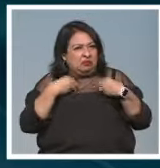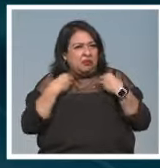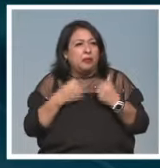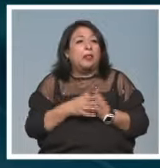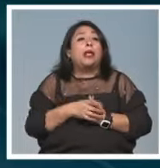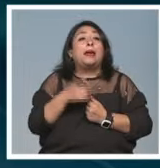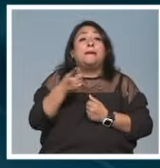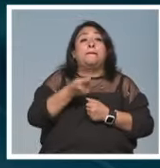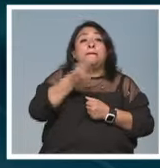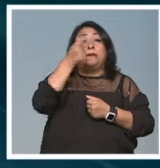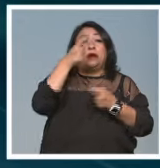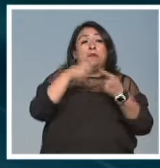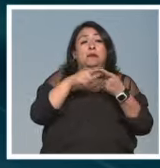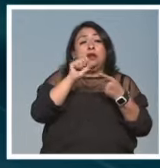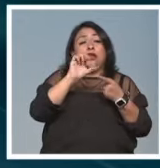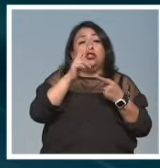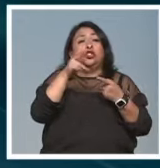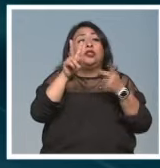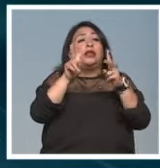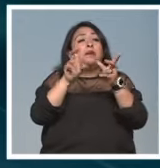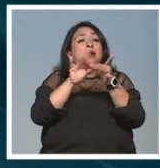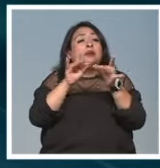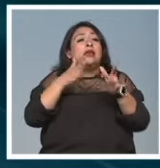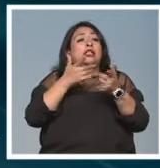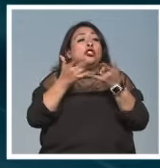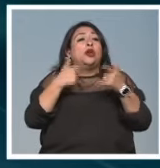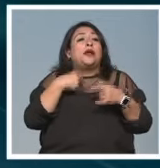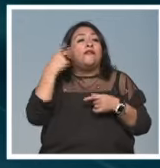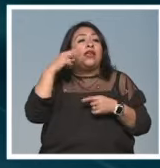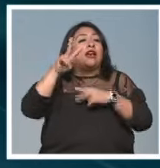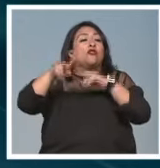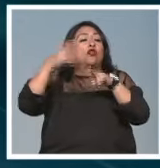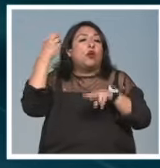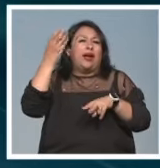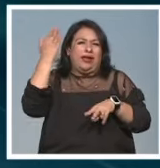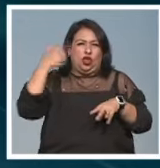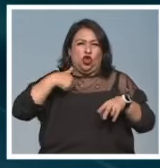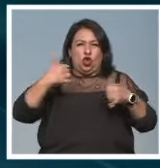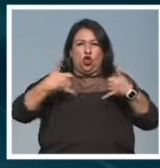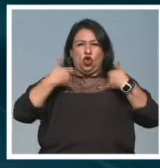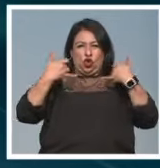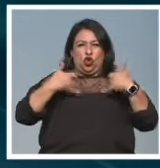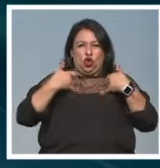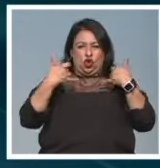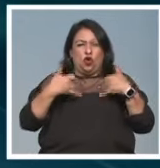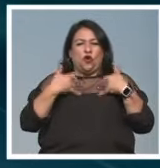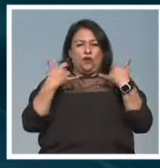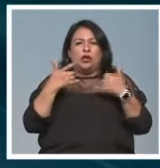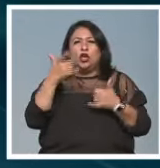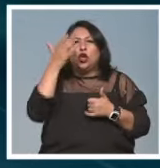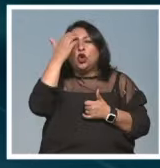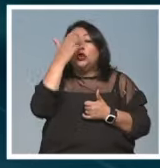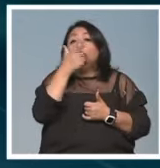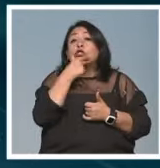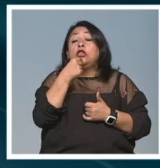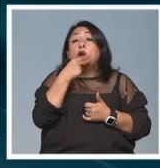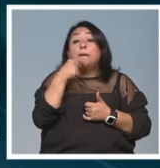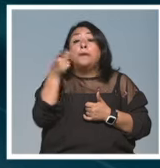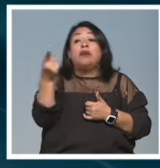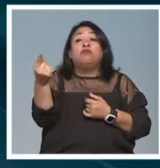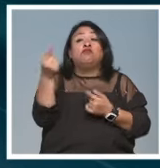the show tells the story of my trip to Oaxaca when I was a younger man. And I met a man there, and